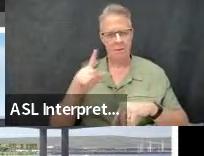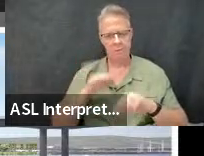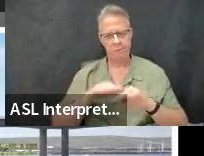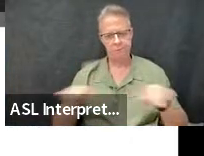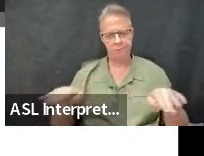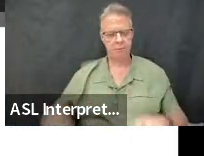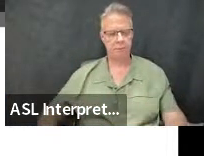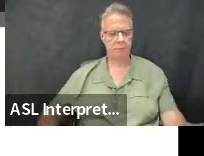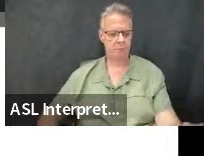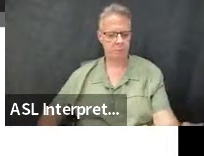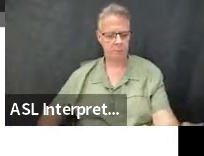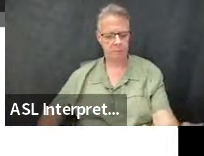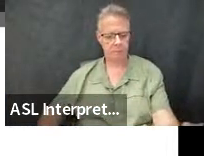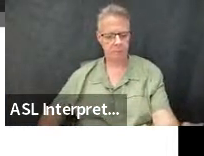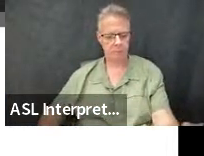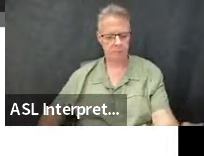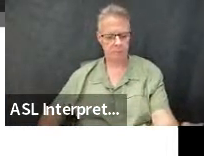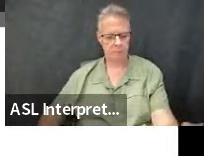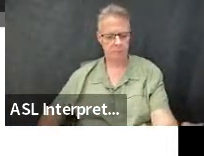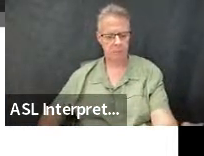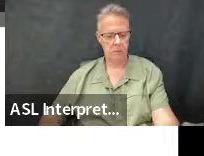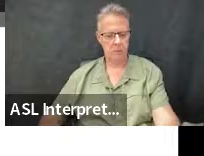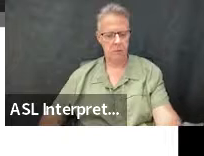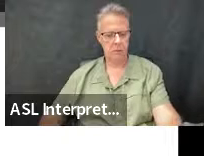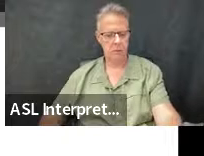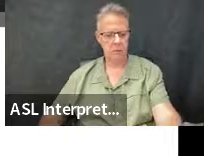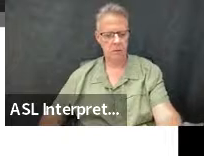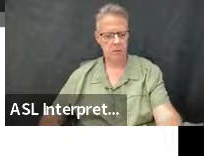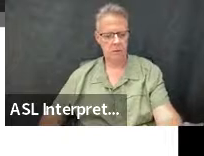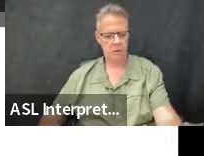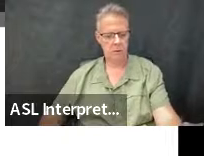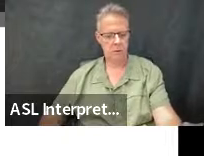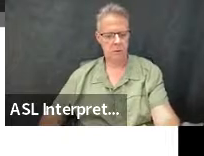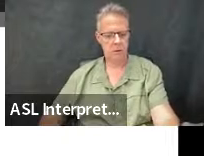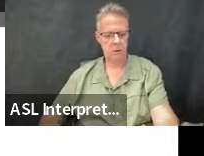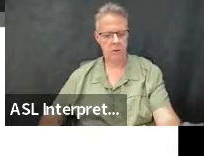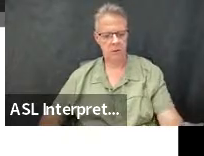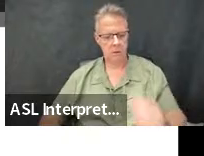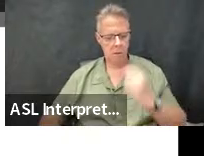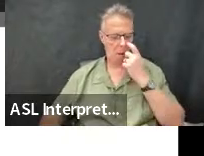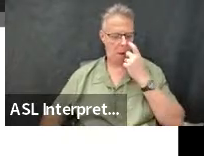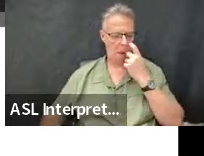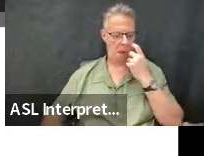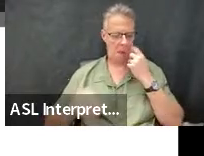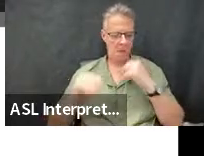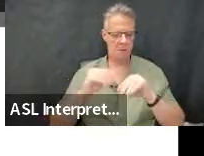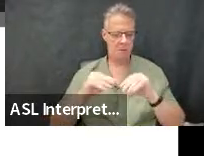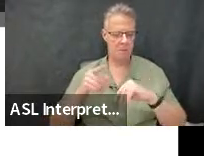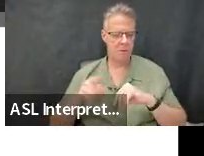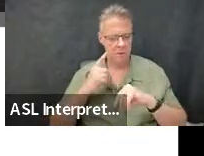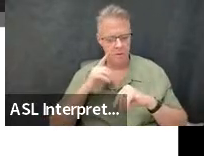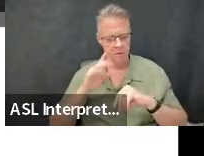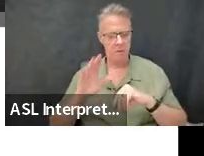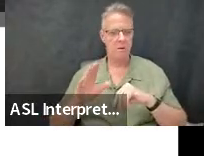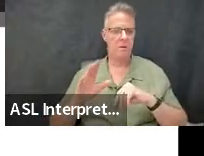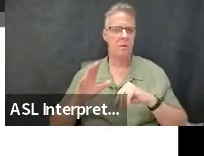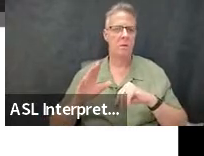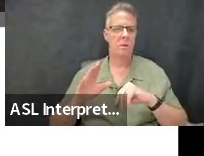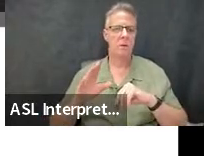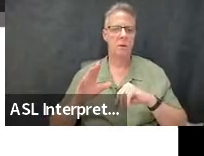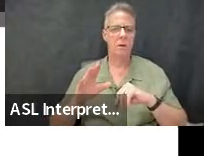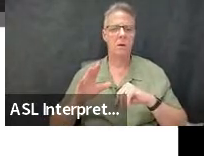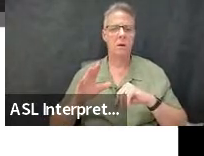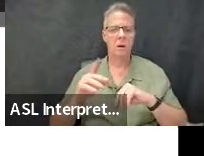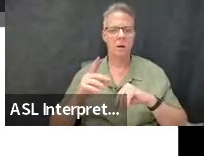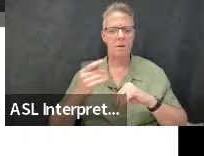option. The third option we're looking at is a movable span, and working with the Coast Guard, and that